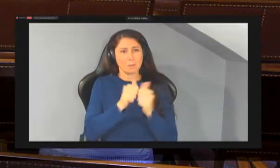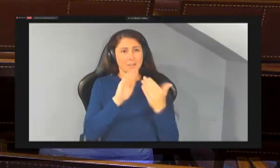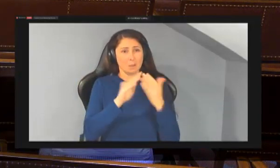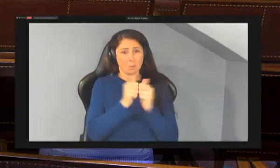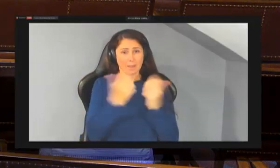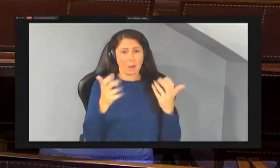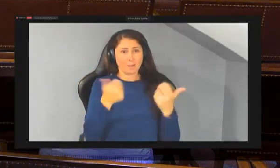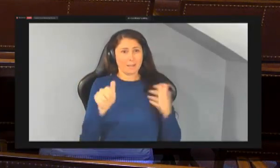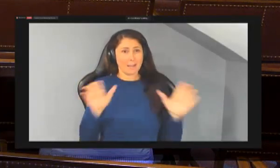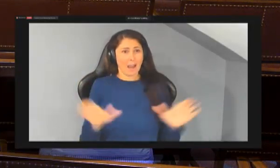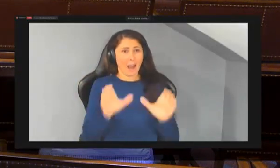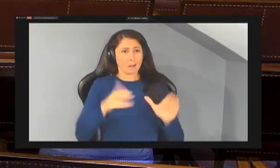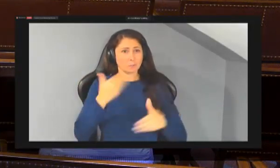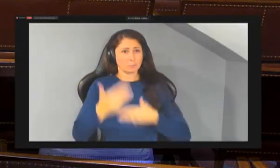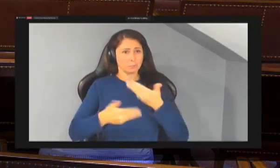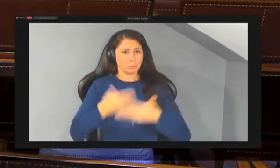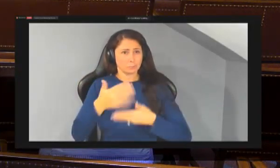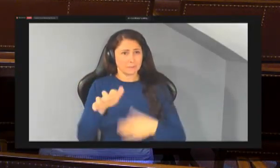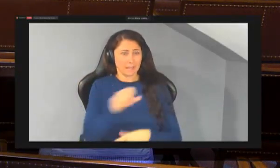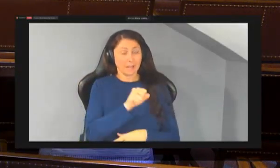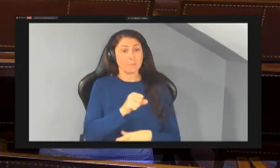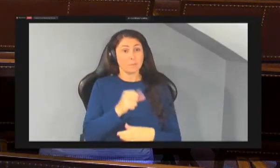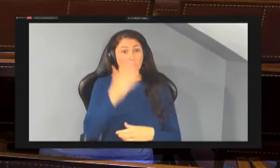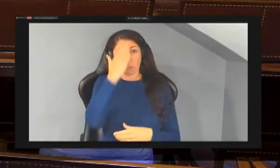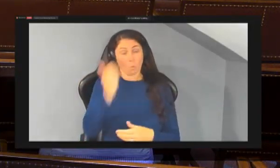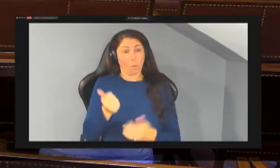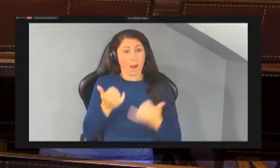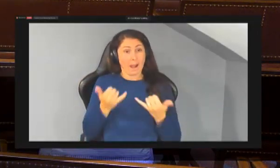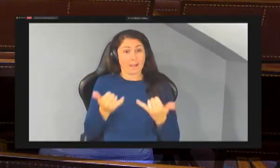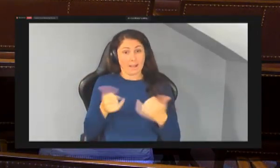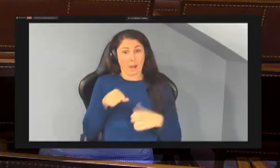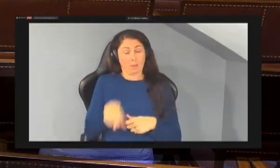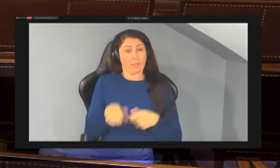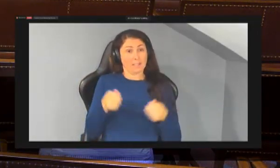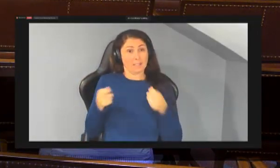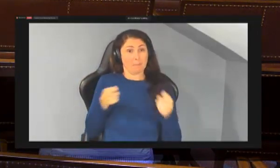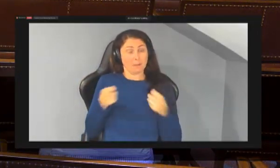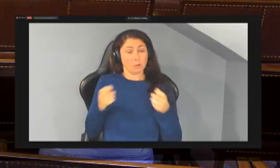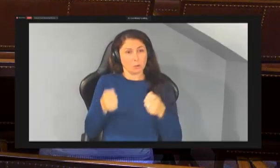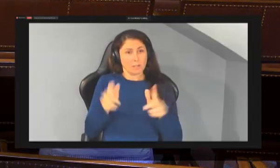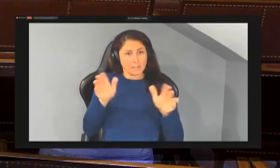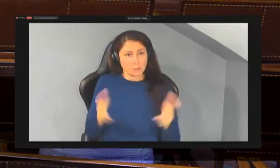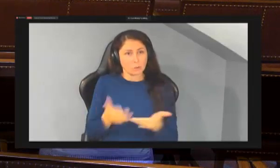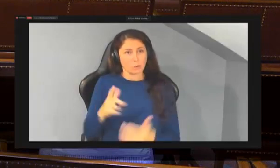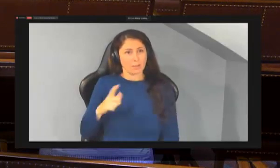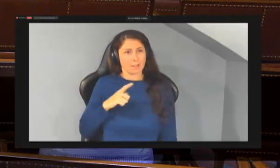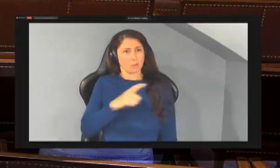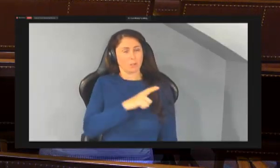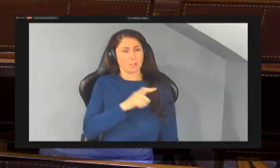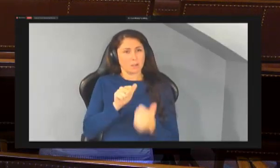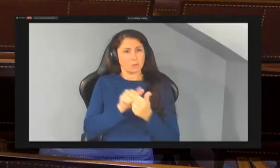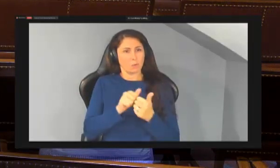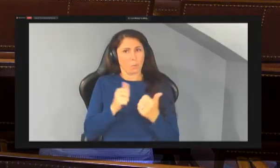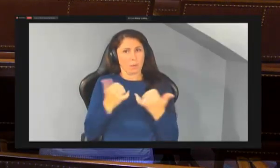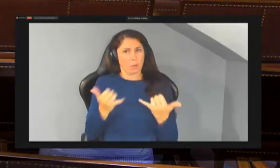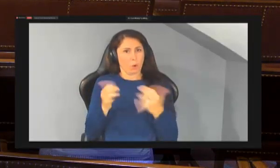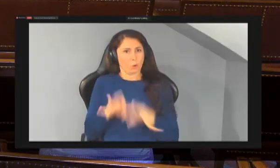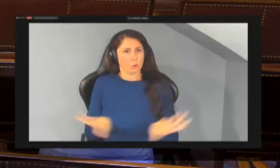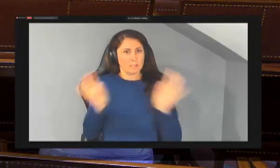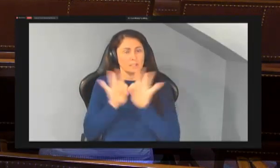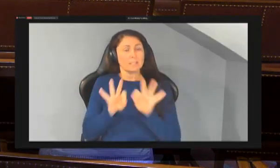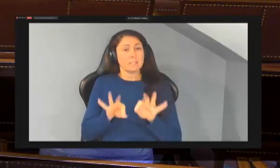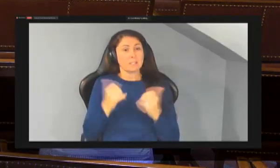actionable steps being taken. Why now has this administration introduced legislation with such urgency?